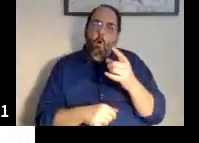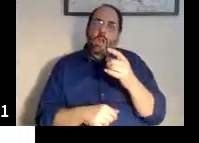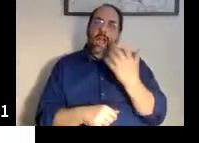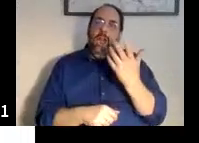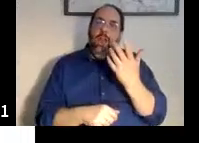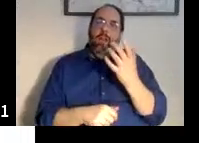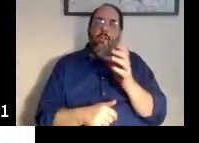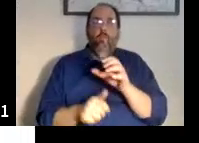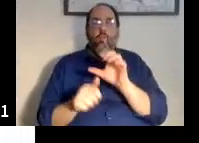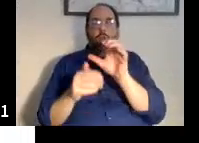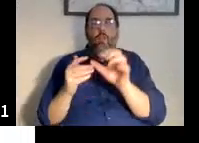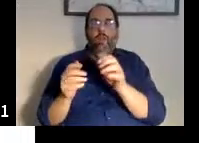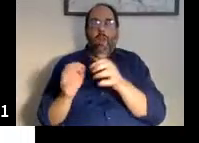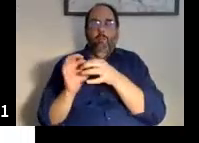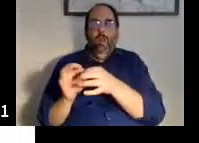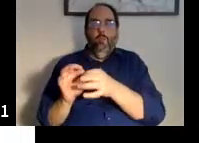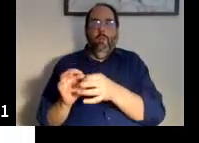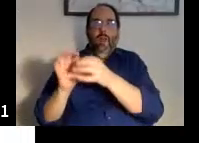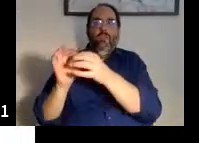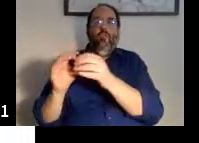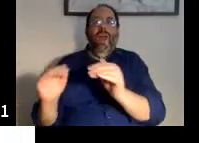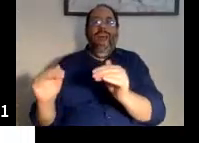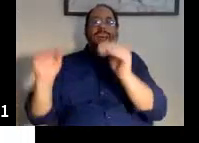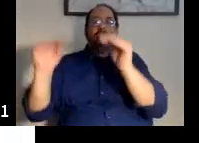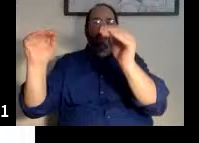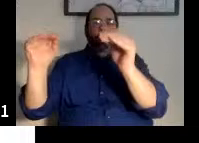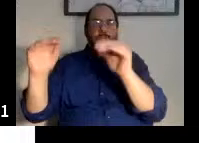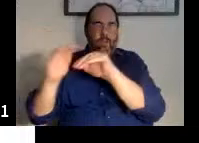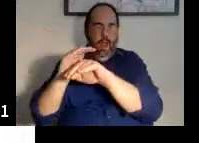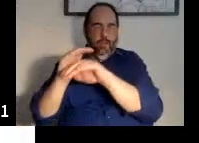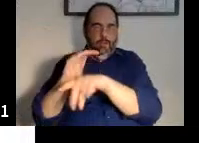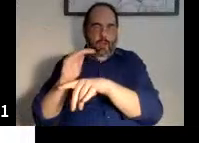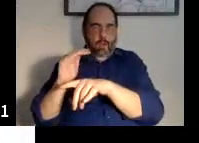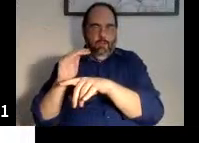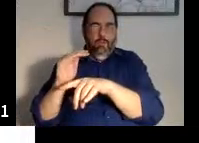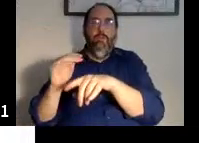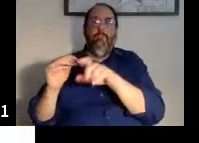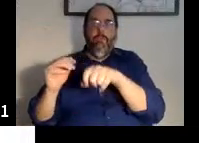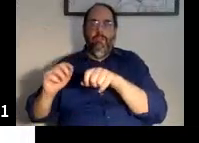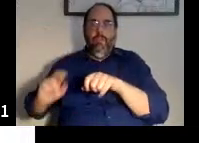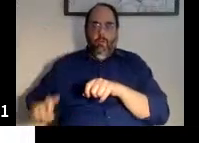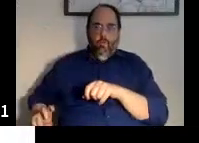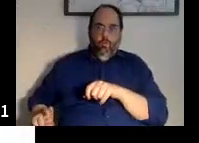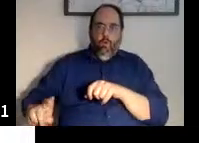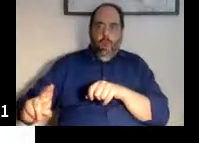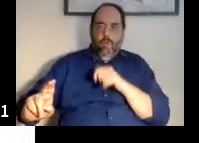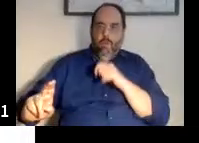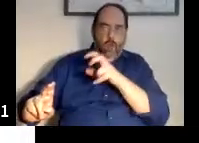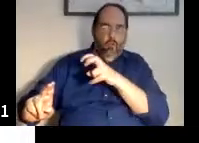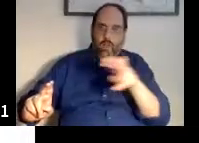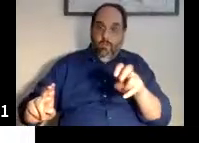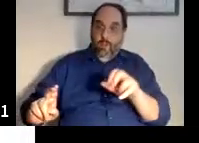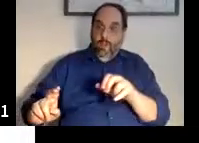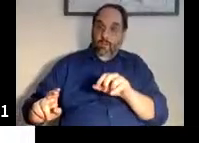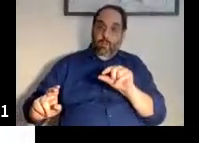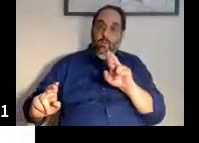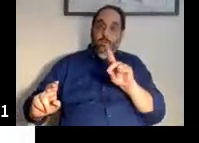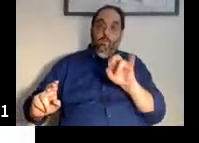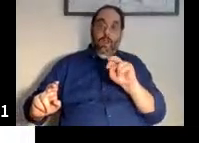Criteria applies to the elevated access is accessed by a ramp, not by transfer. So if you had a grading system,